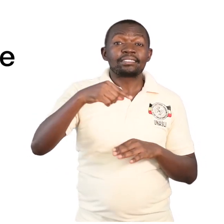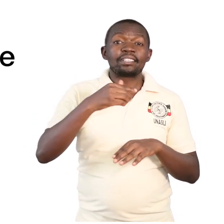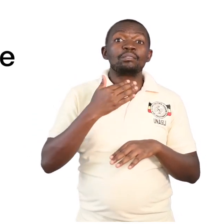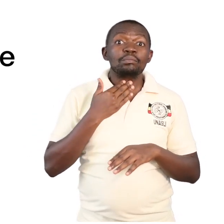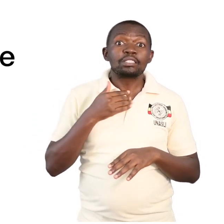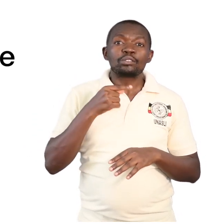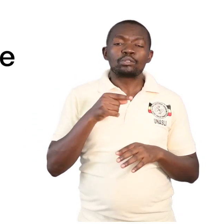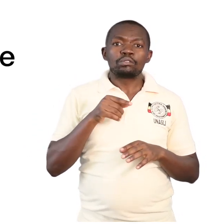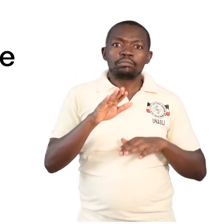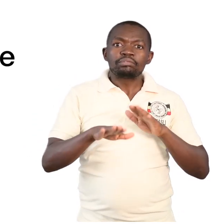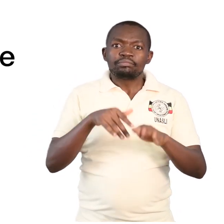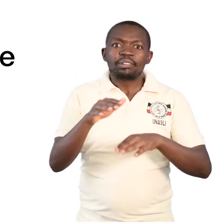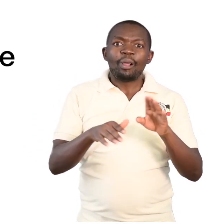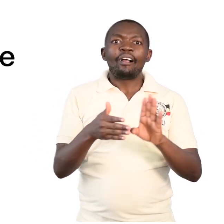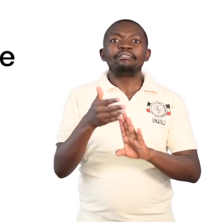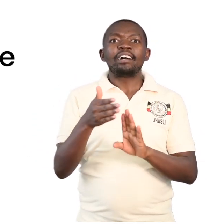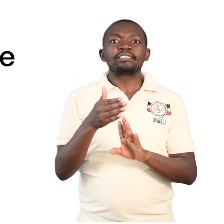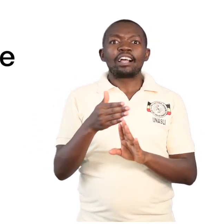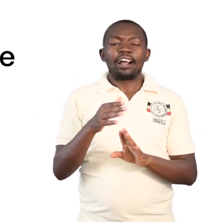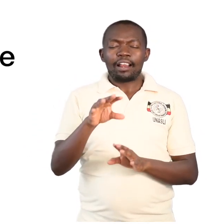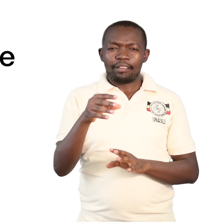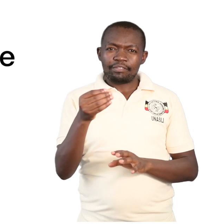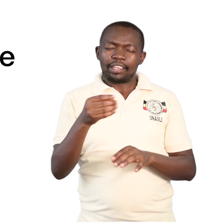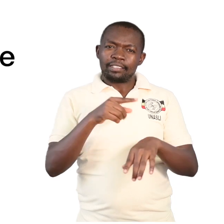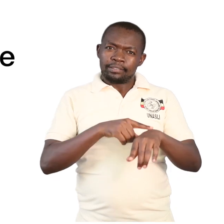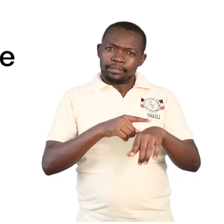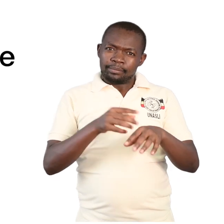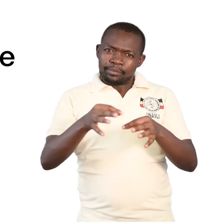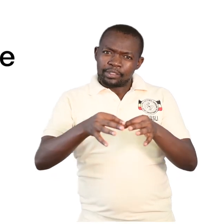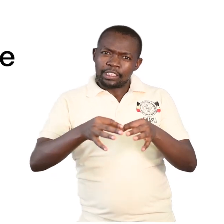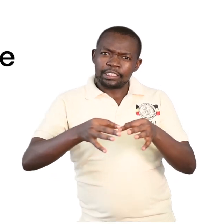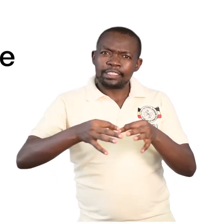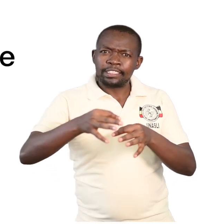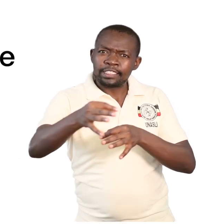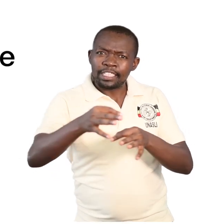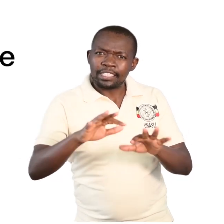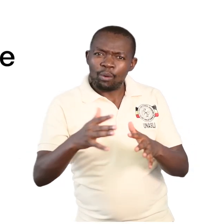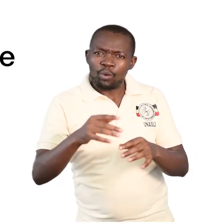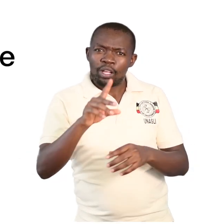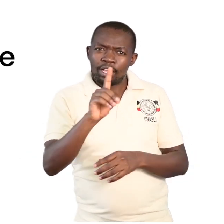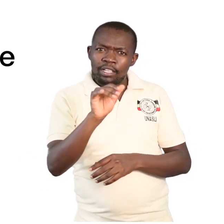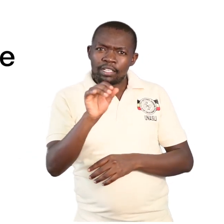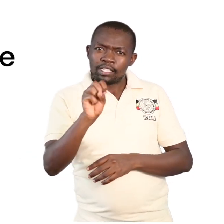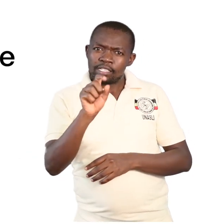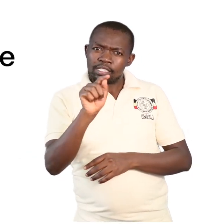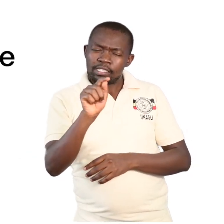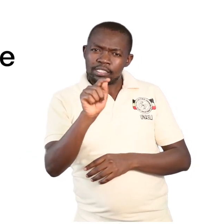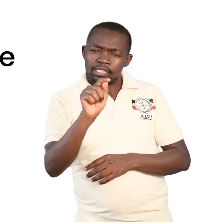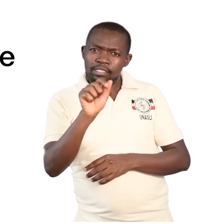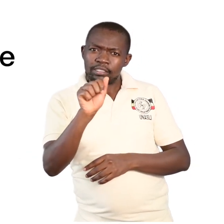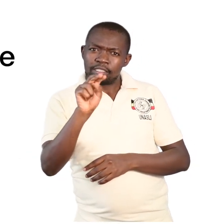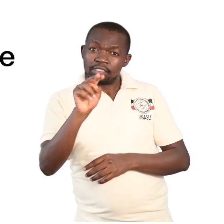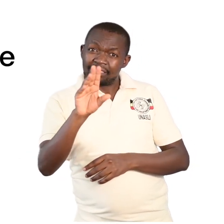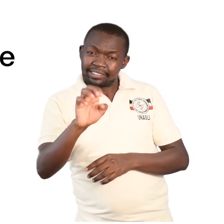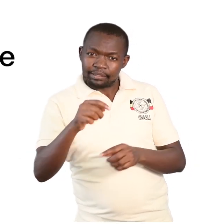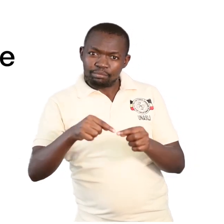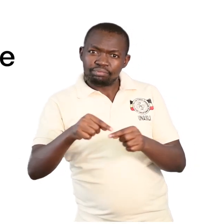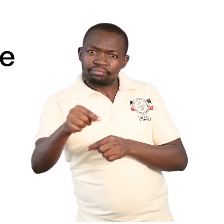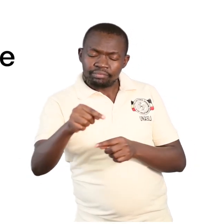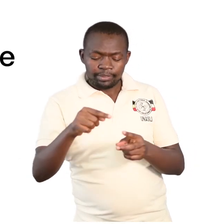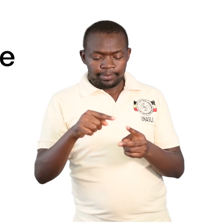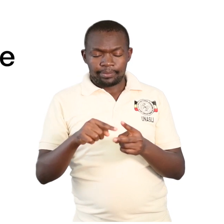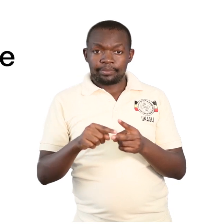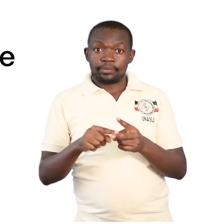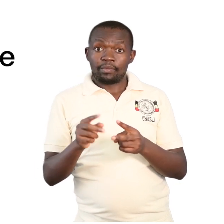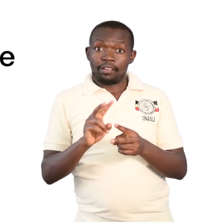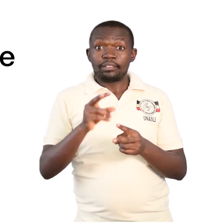the house and find the distance that you get when you walk faster around the house and the time. And